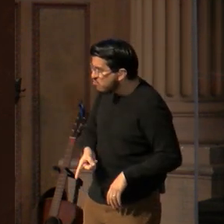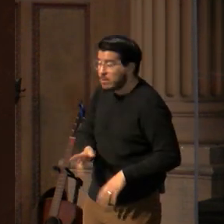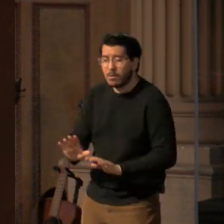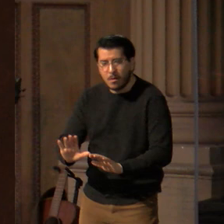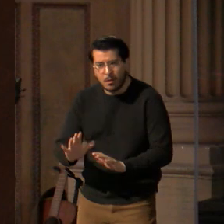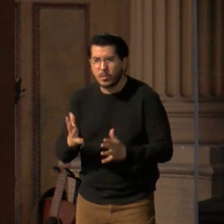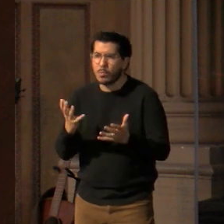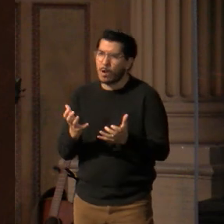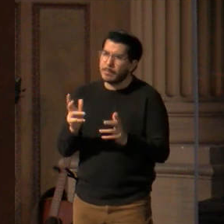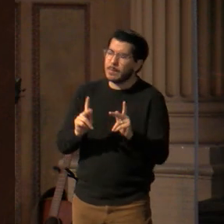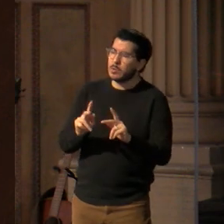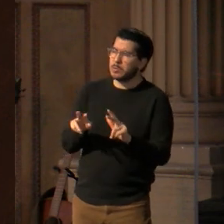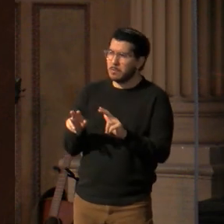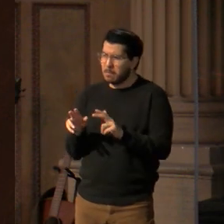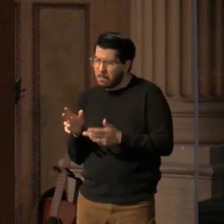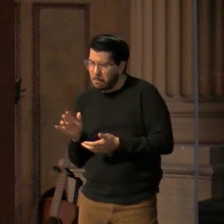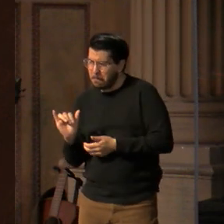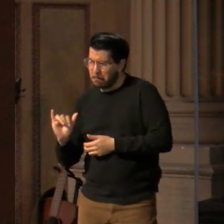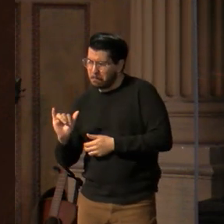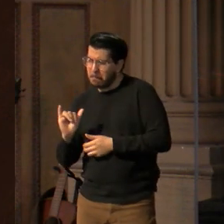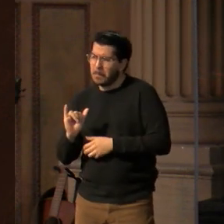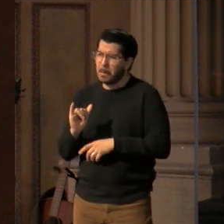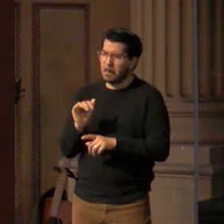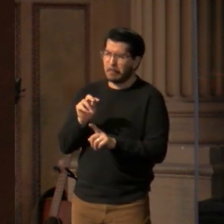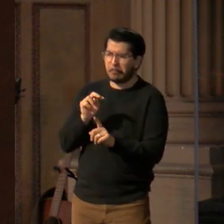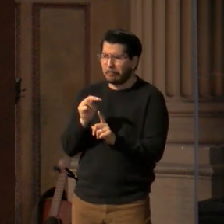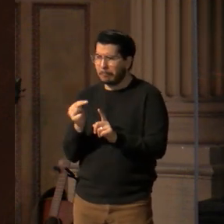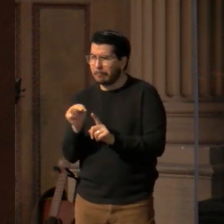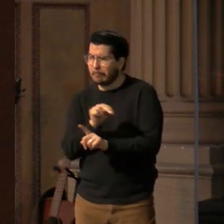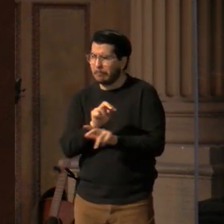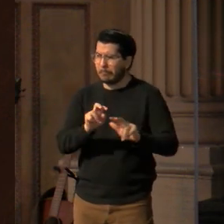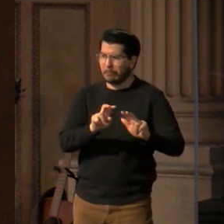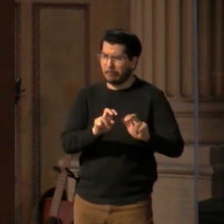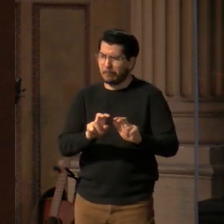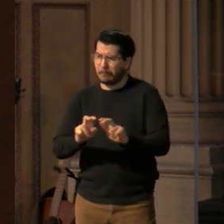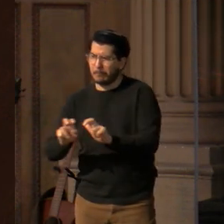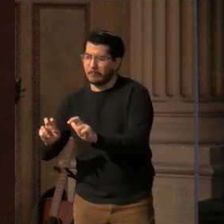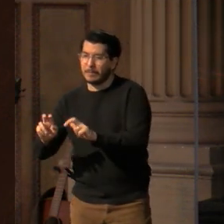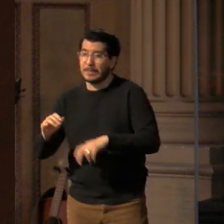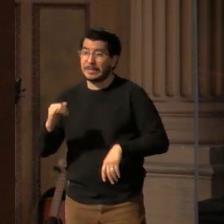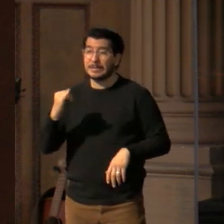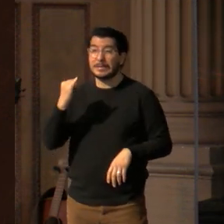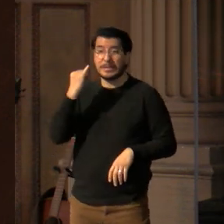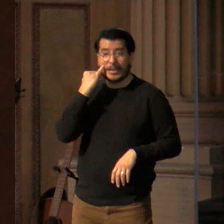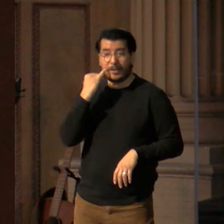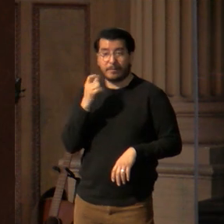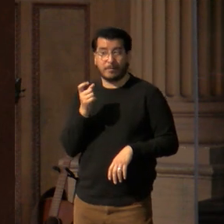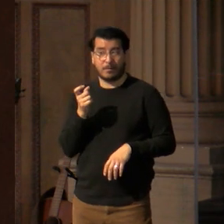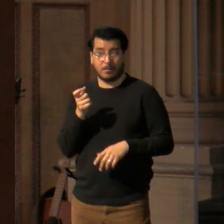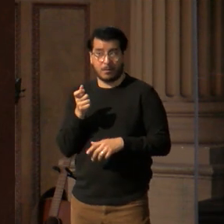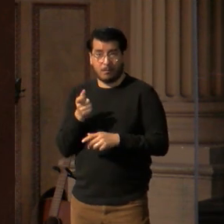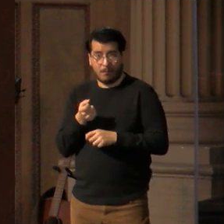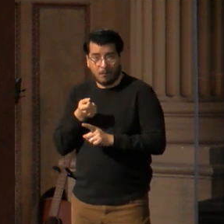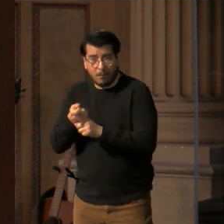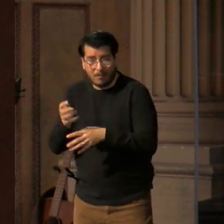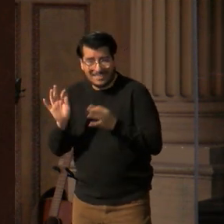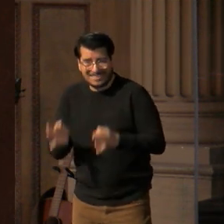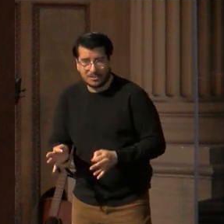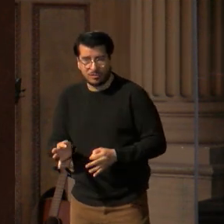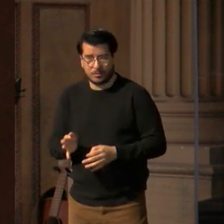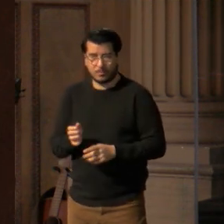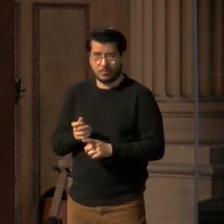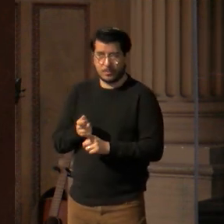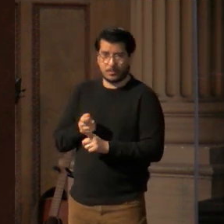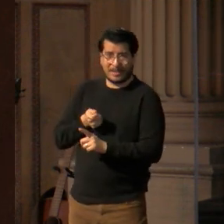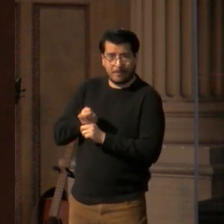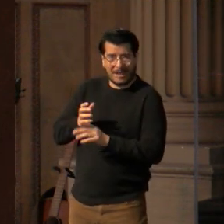We would want them to find proof. We would want them to really examine the thing, especially if they had to render some kind of verdict on us and change their relationship with us.